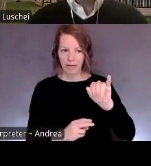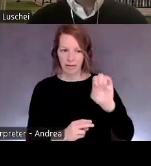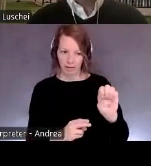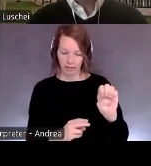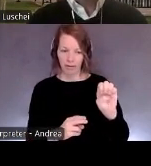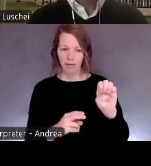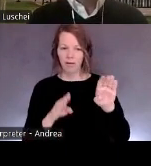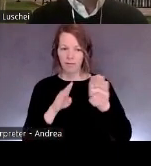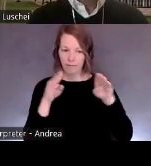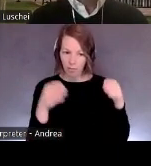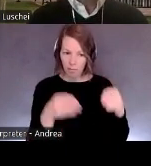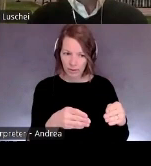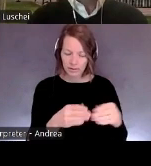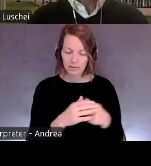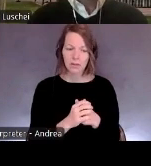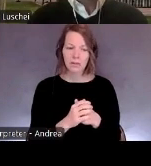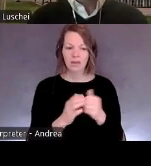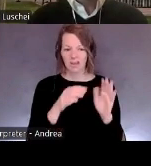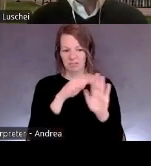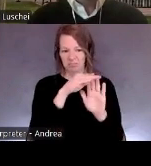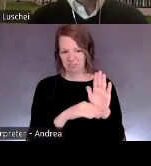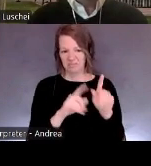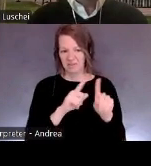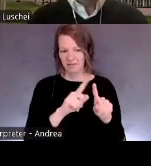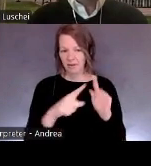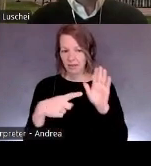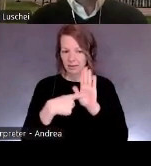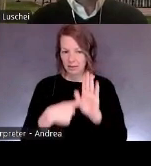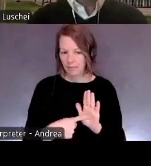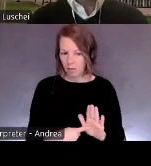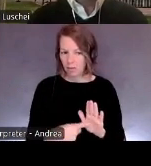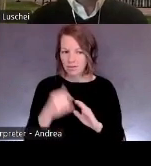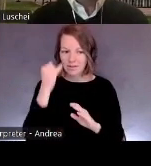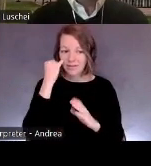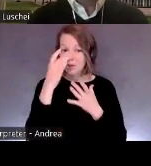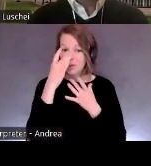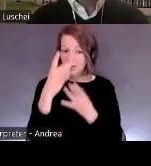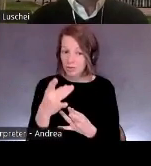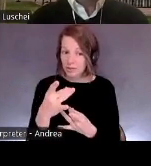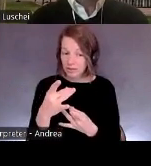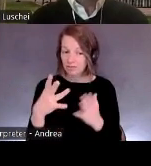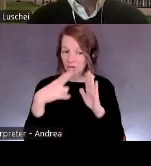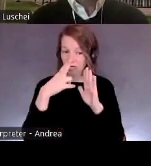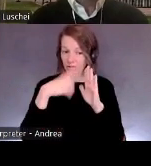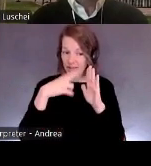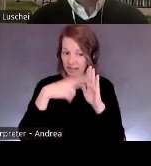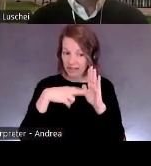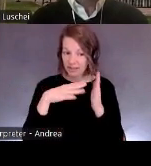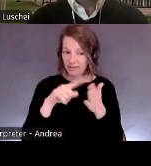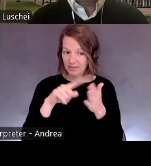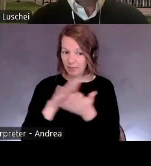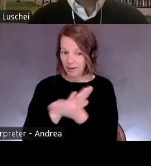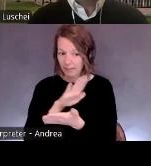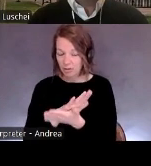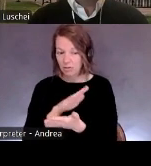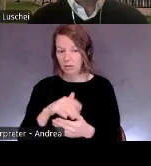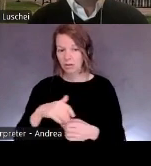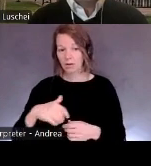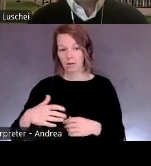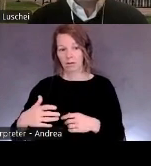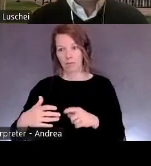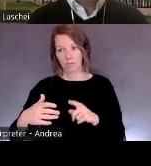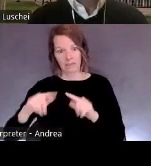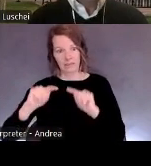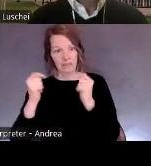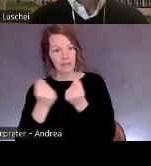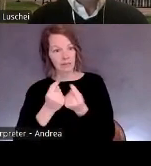education focus. And here are some examples if you're interested in reading some manuscripts that the past editorial team found to